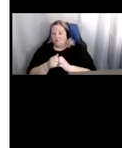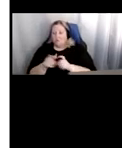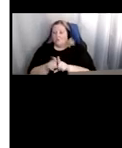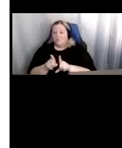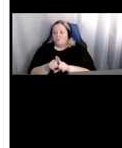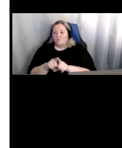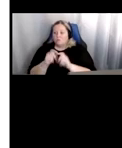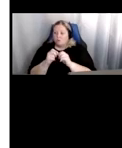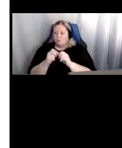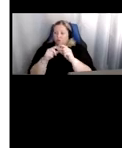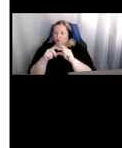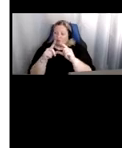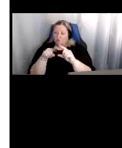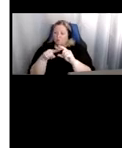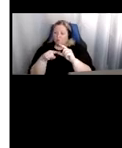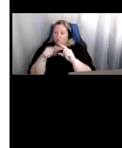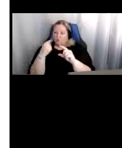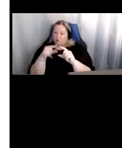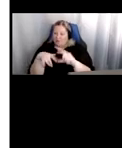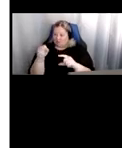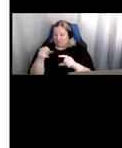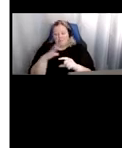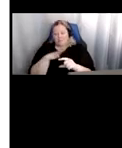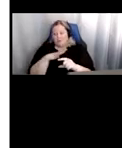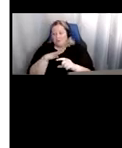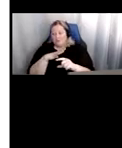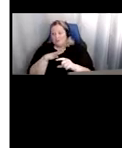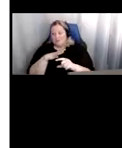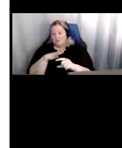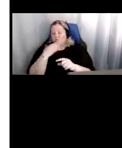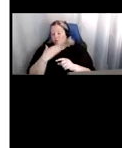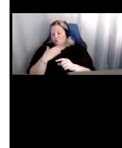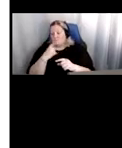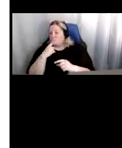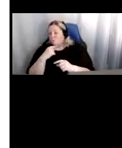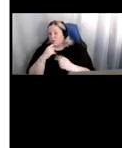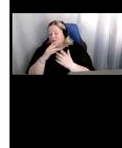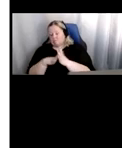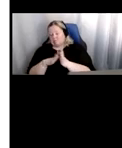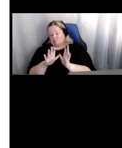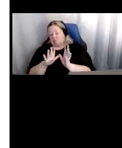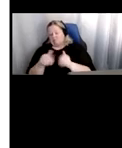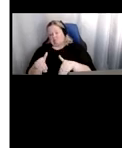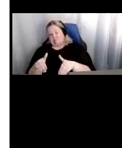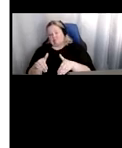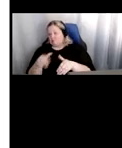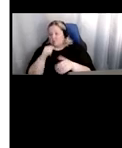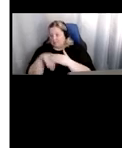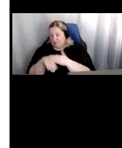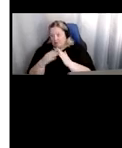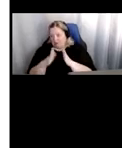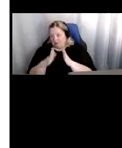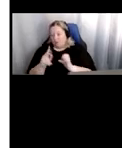the screen where like green is yes. If it turns green, that means it's good. If it's red, ooh, we should probably not let them into the